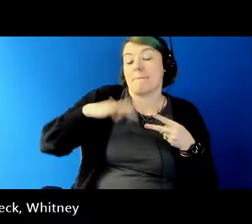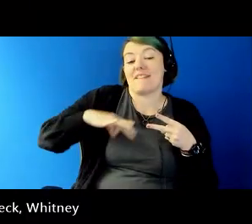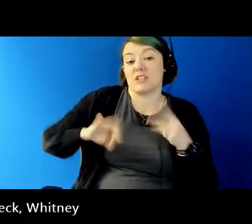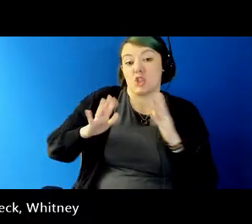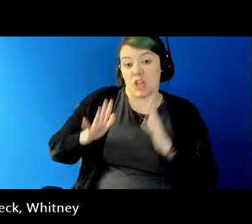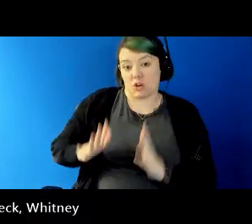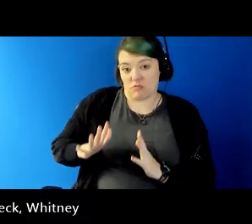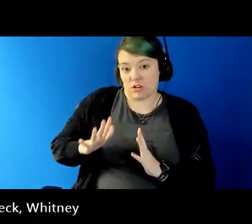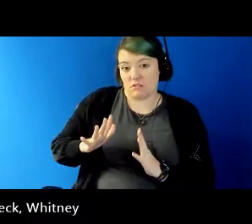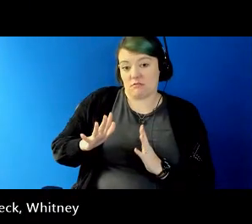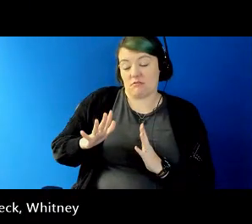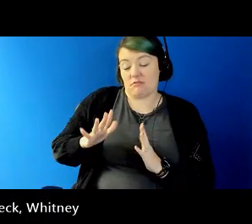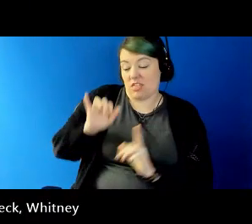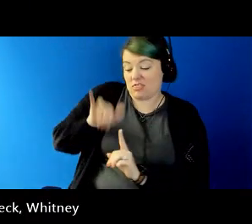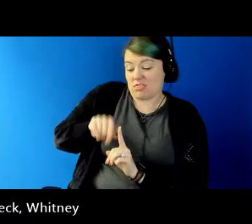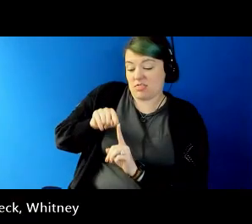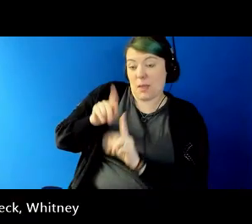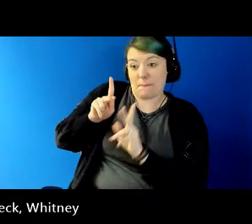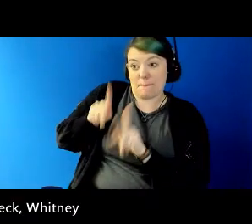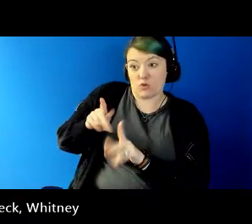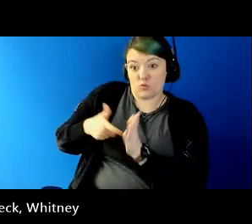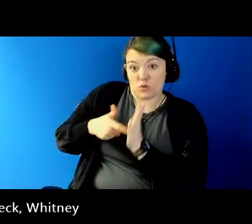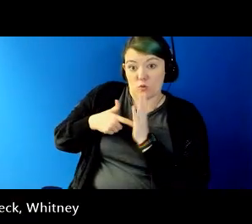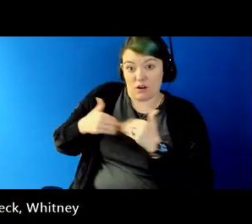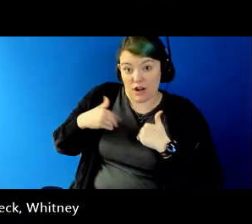the stable account required to have a disability?